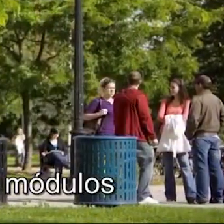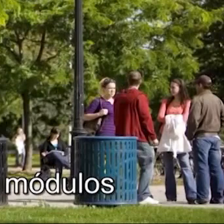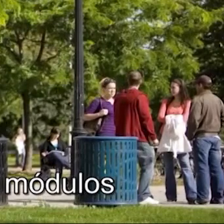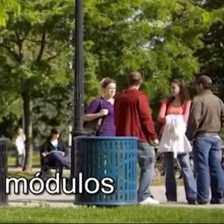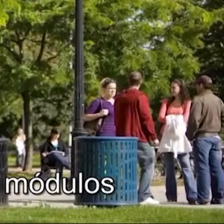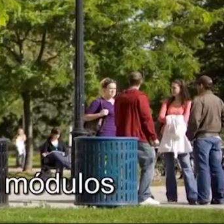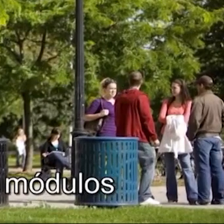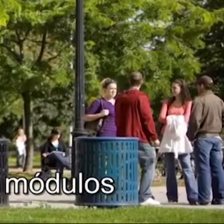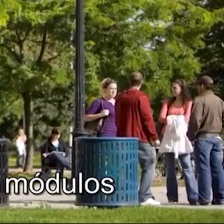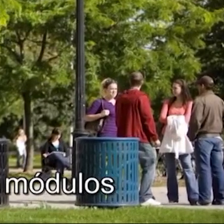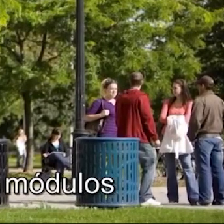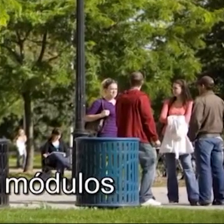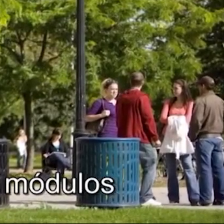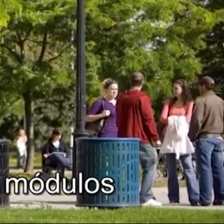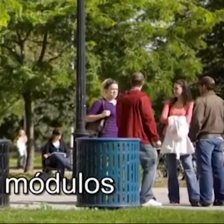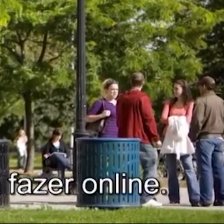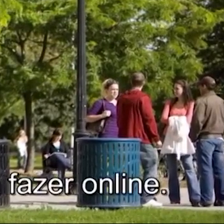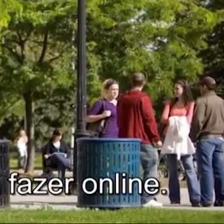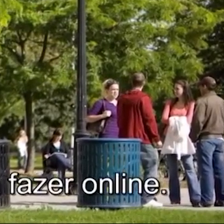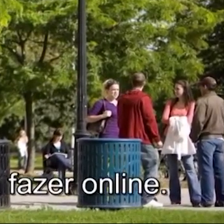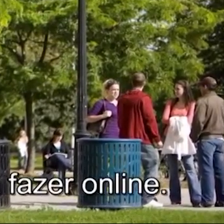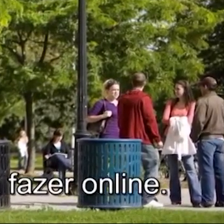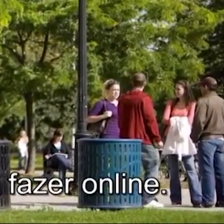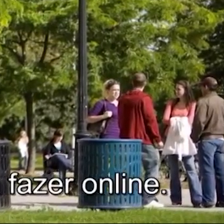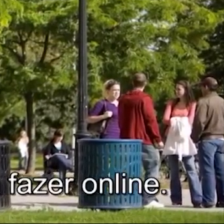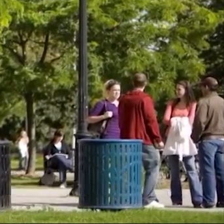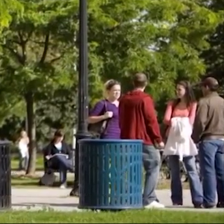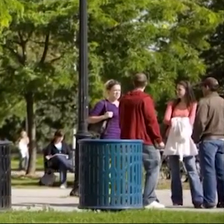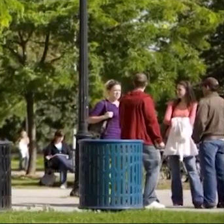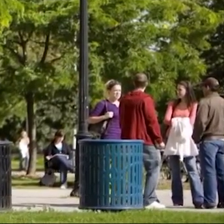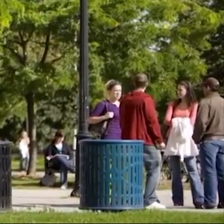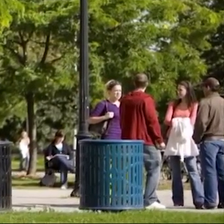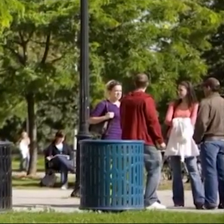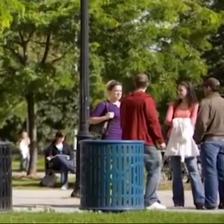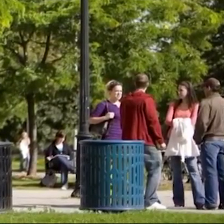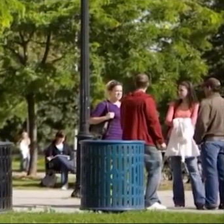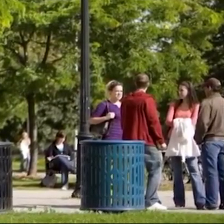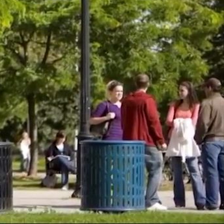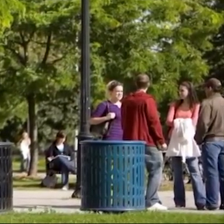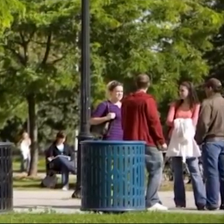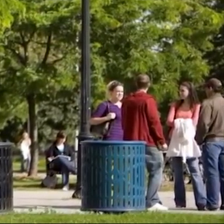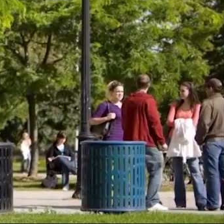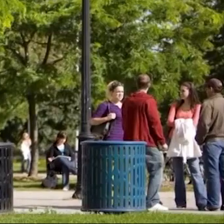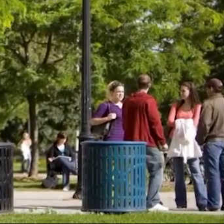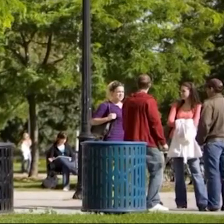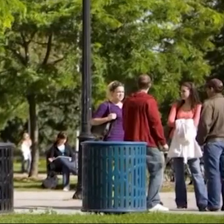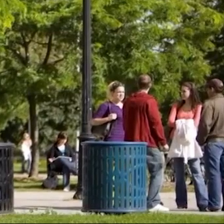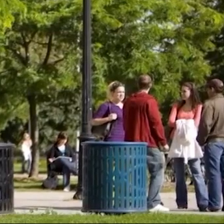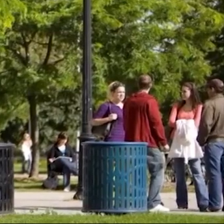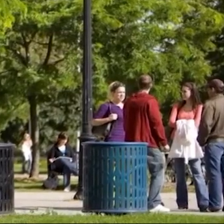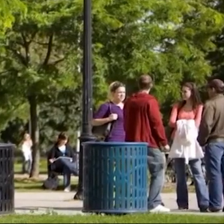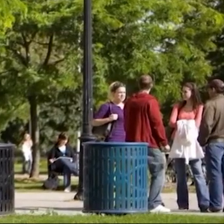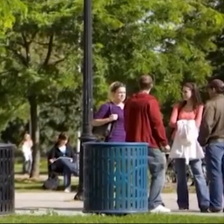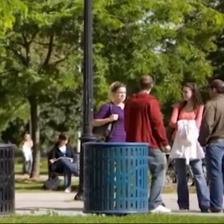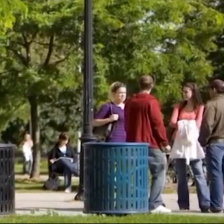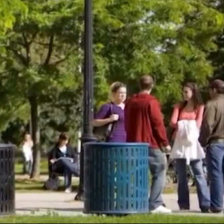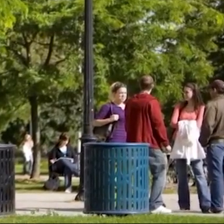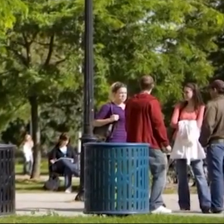make the next 5 modules of learning materials the most interesting course you will be able to take online. This one is going to be